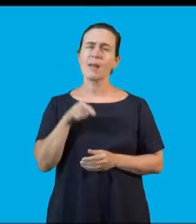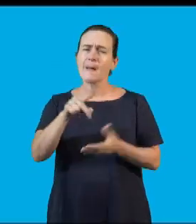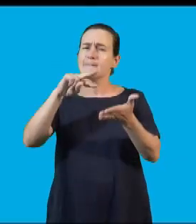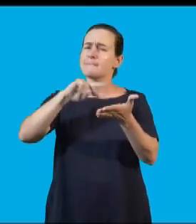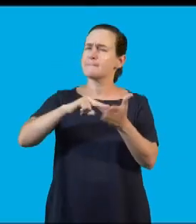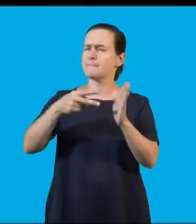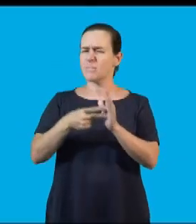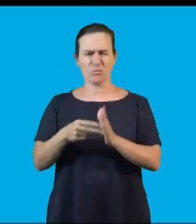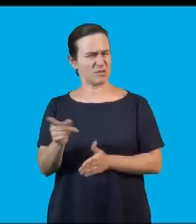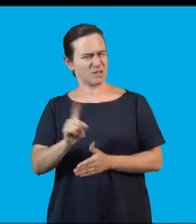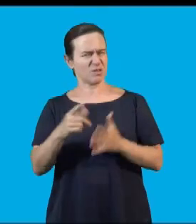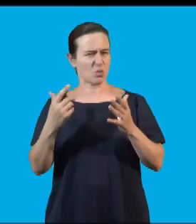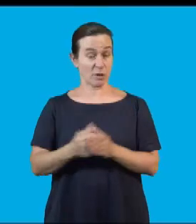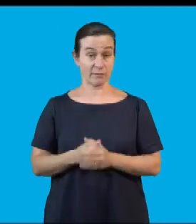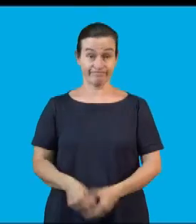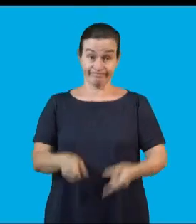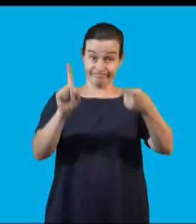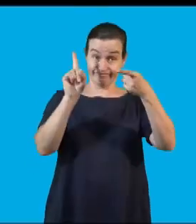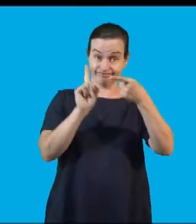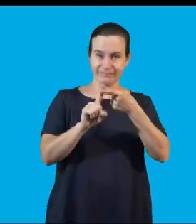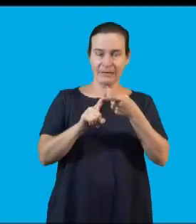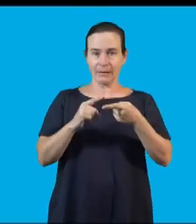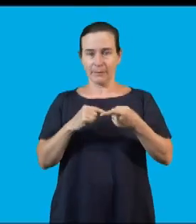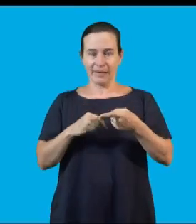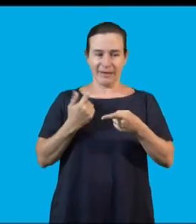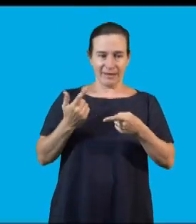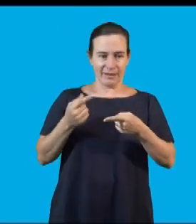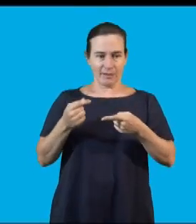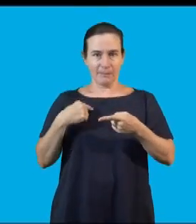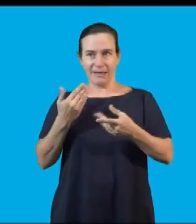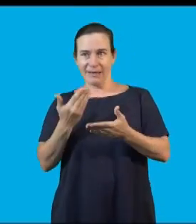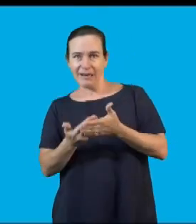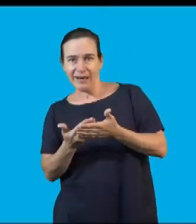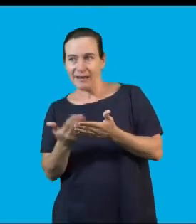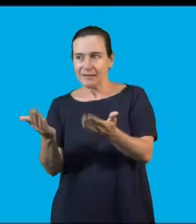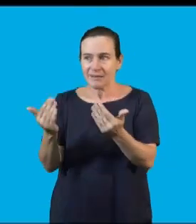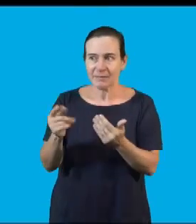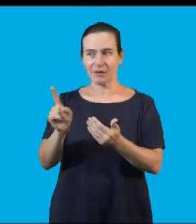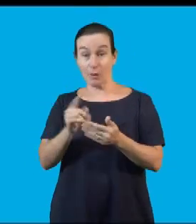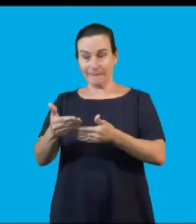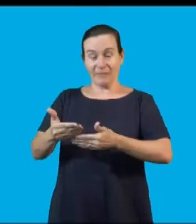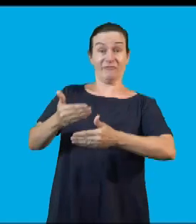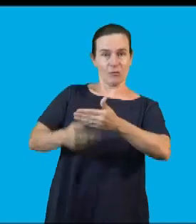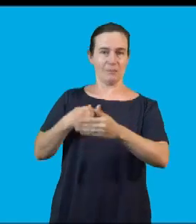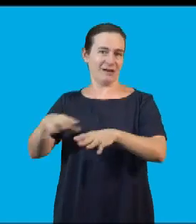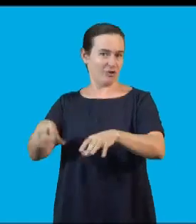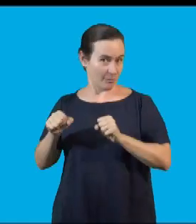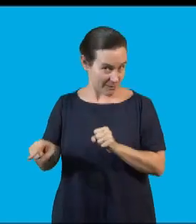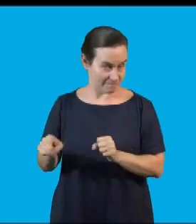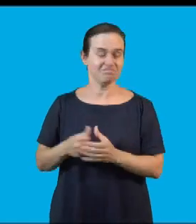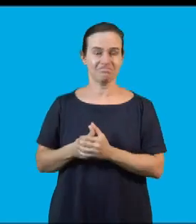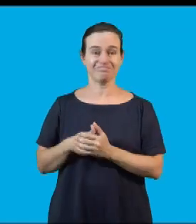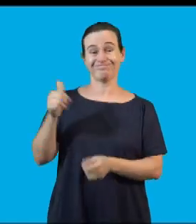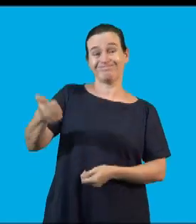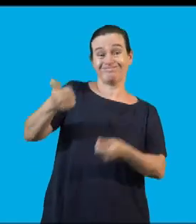this diary entry: the first entry would have the anticipation and excitement before bringing the pet